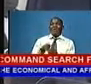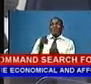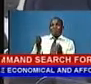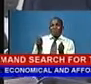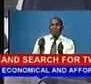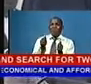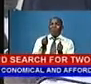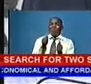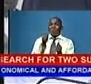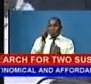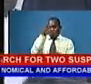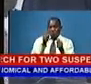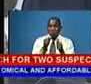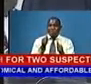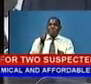justice,